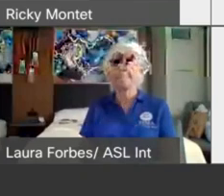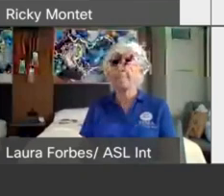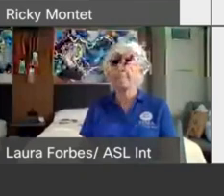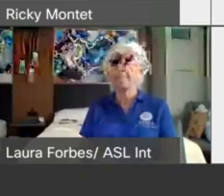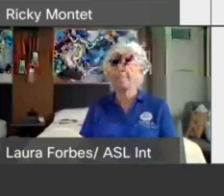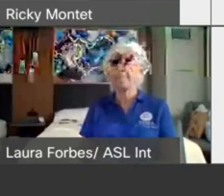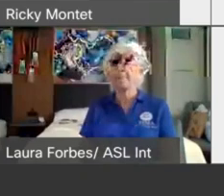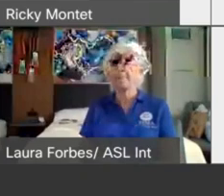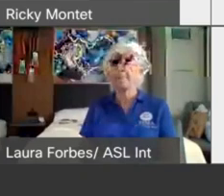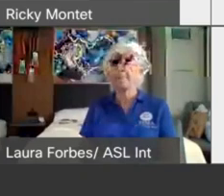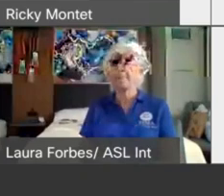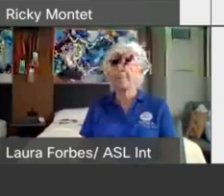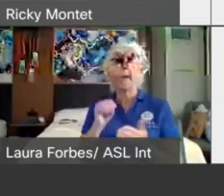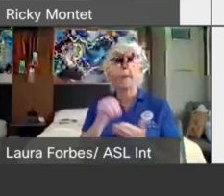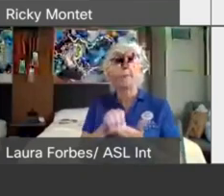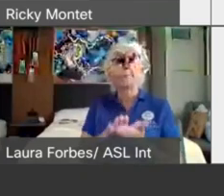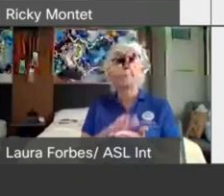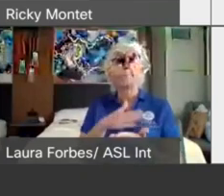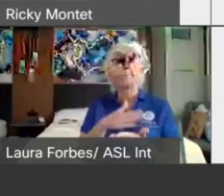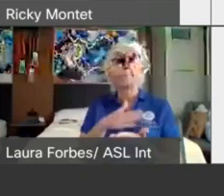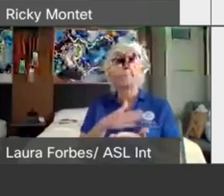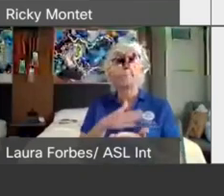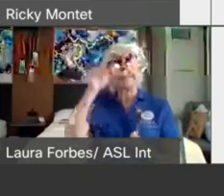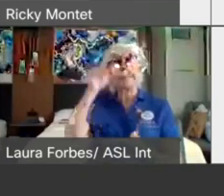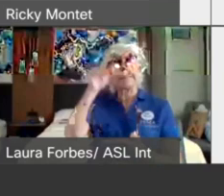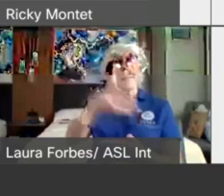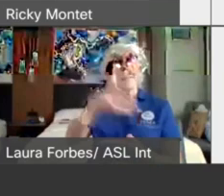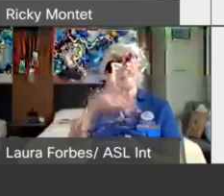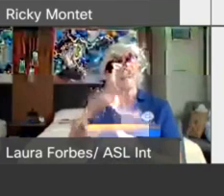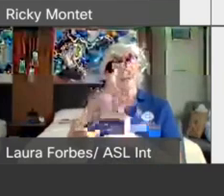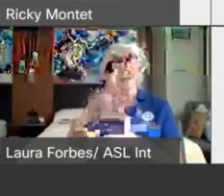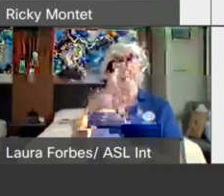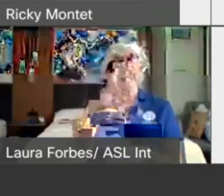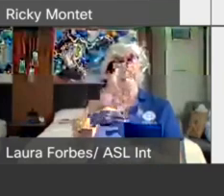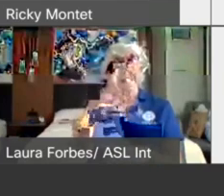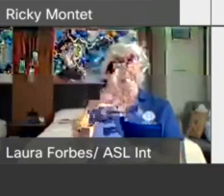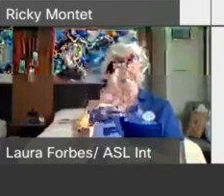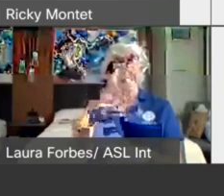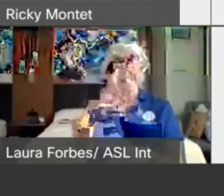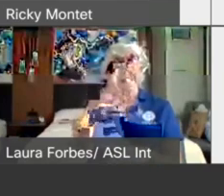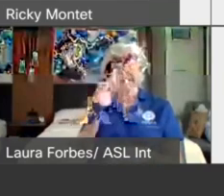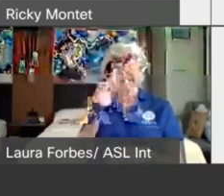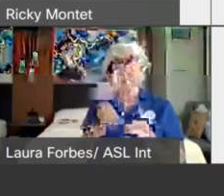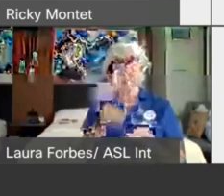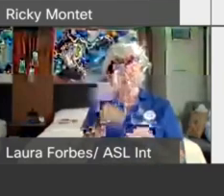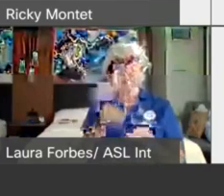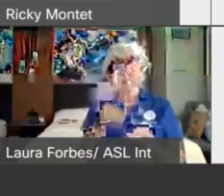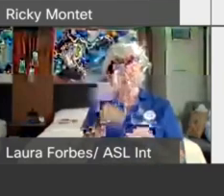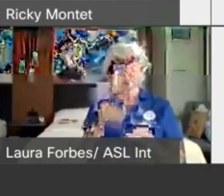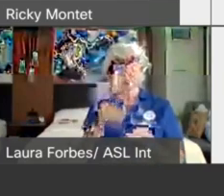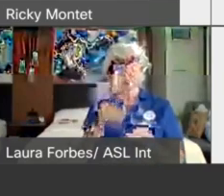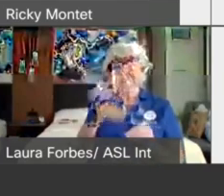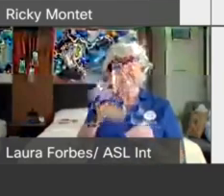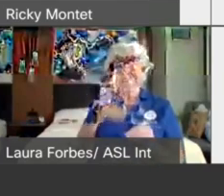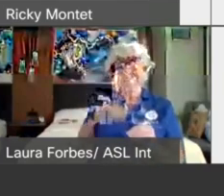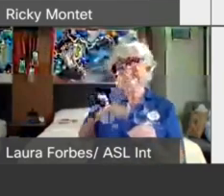I put my son on my application because he evacuated to my home and was without power for days, as well as myself,